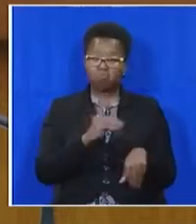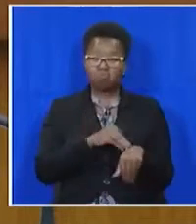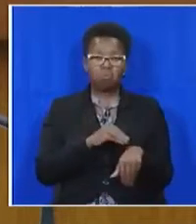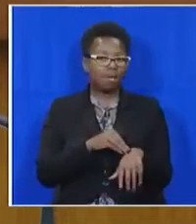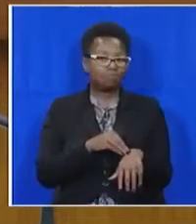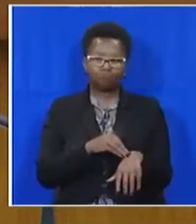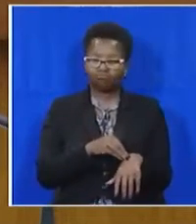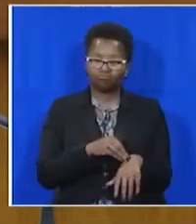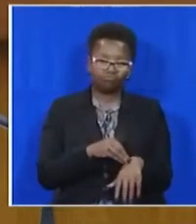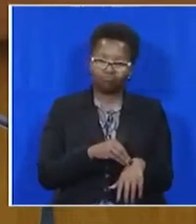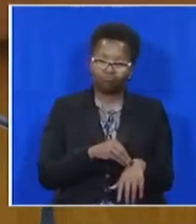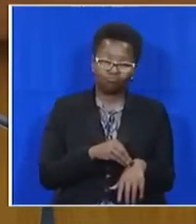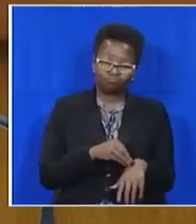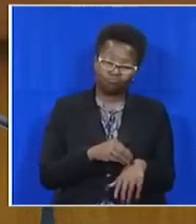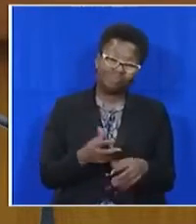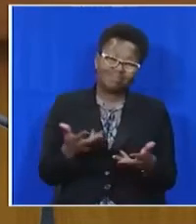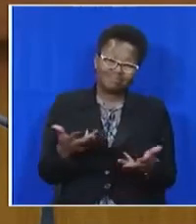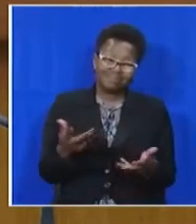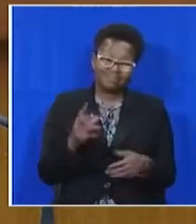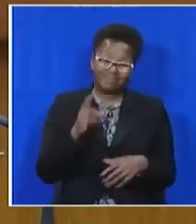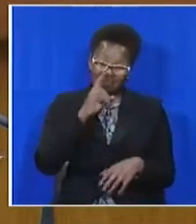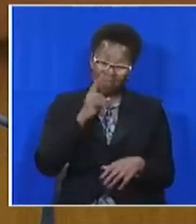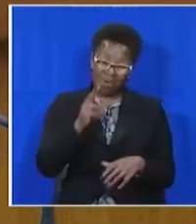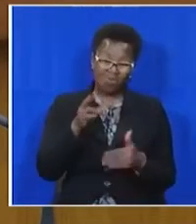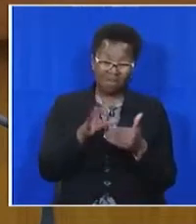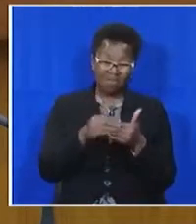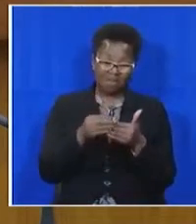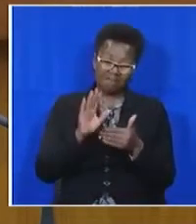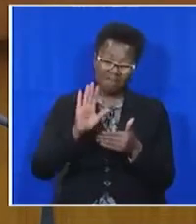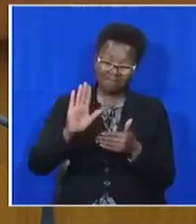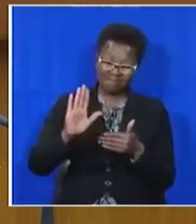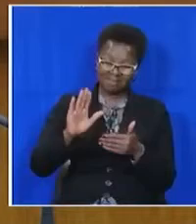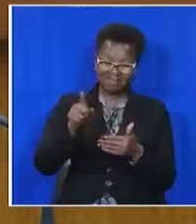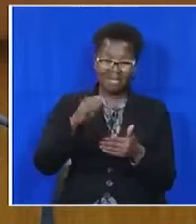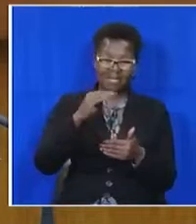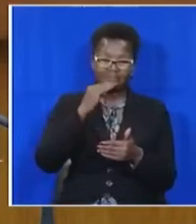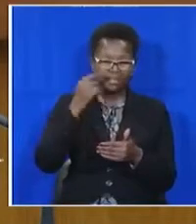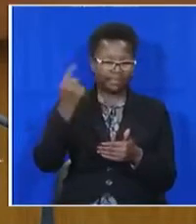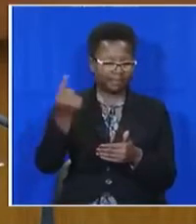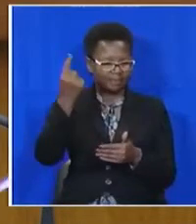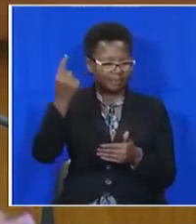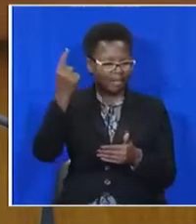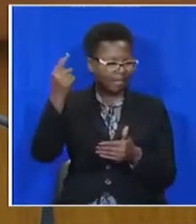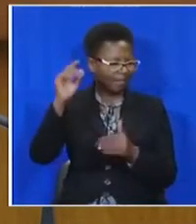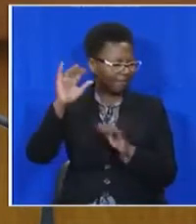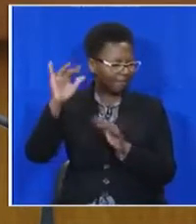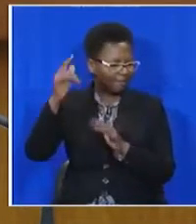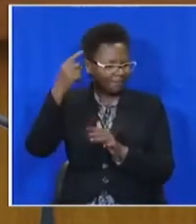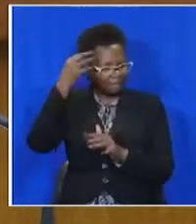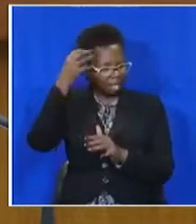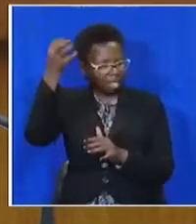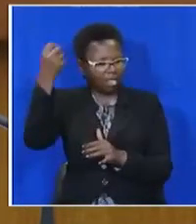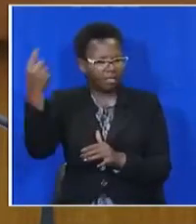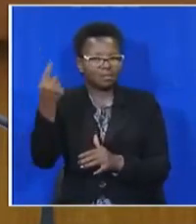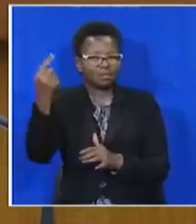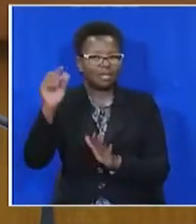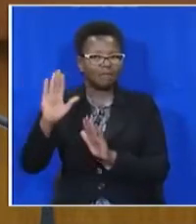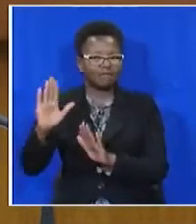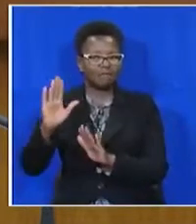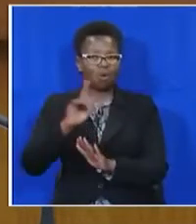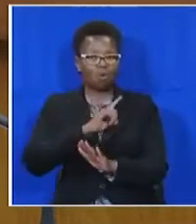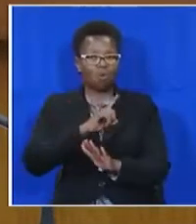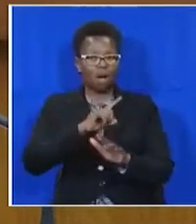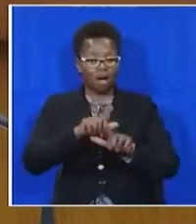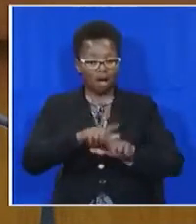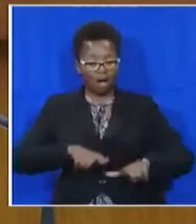problem. Really, the honorable member is living in his own world, because restitution